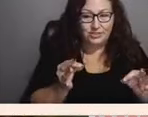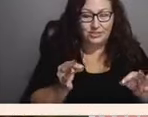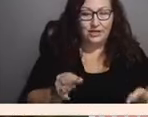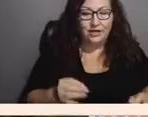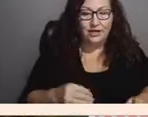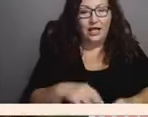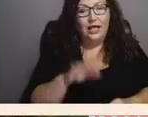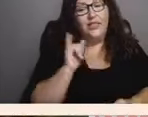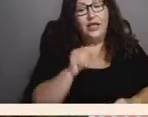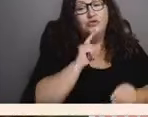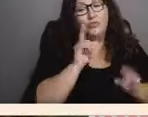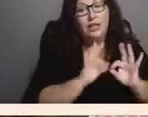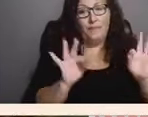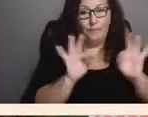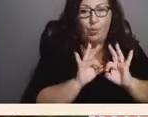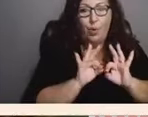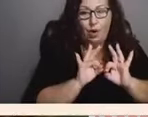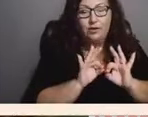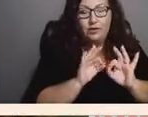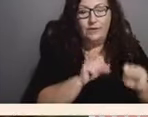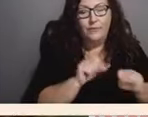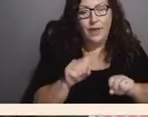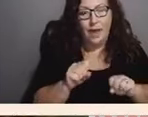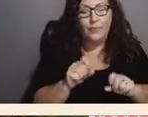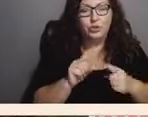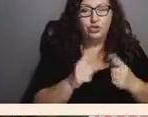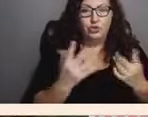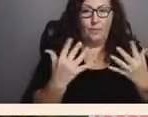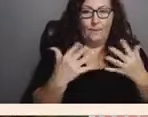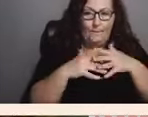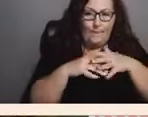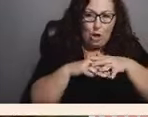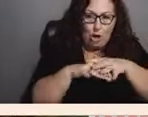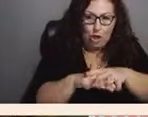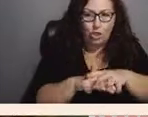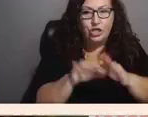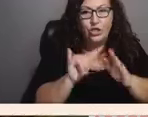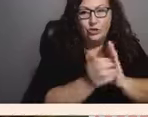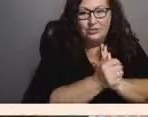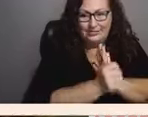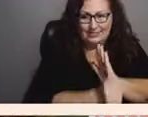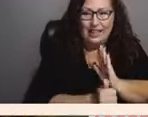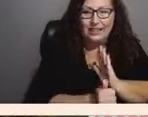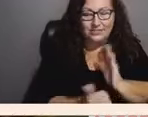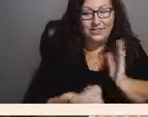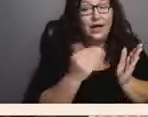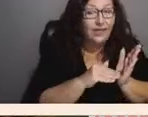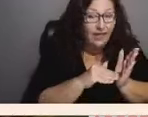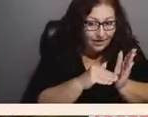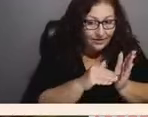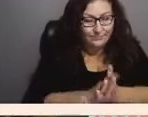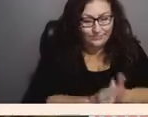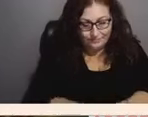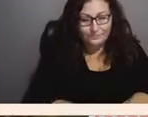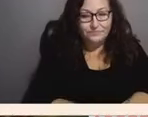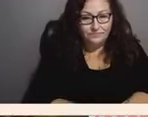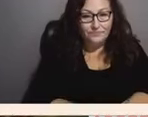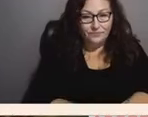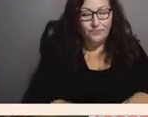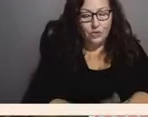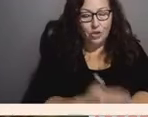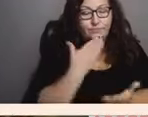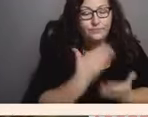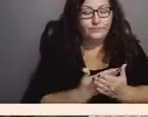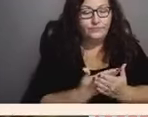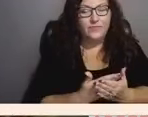very important to be able to merge those two talents again, okay? Very good. Let's